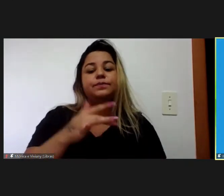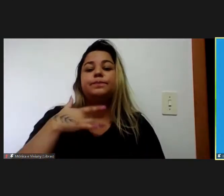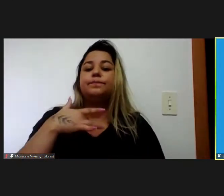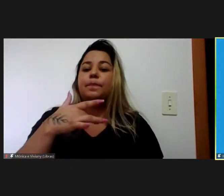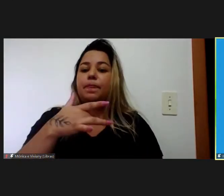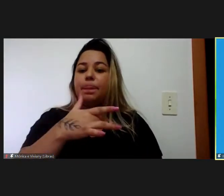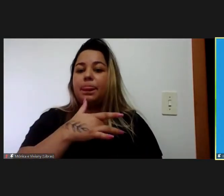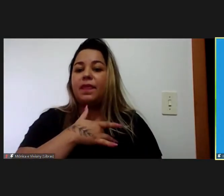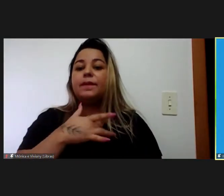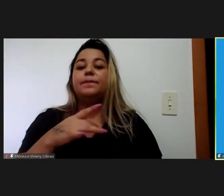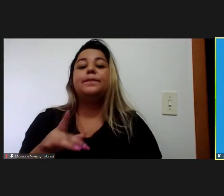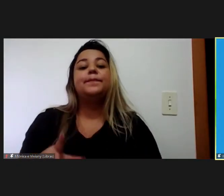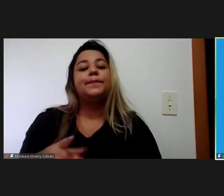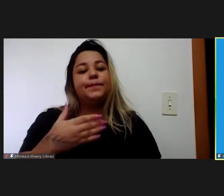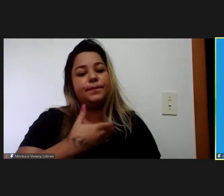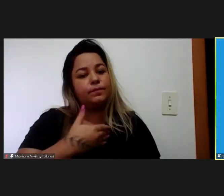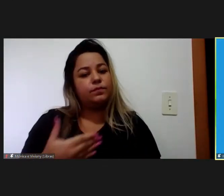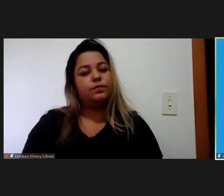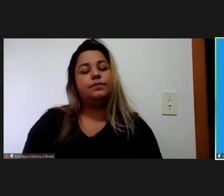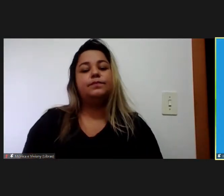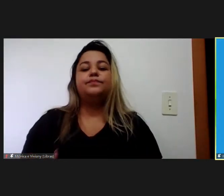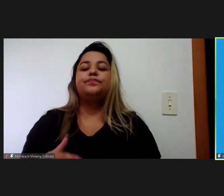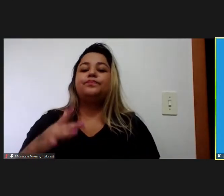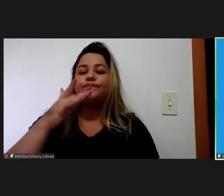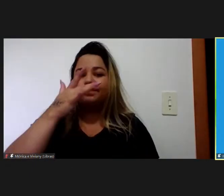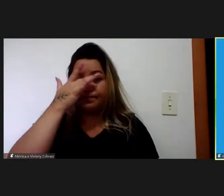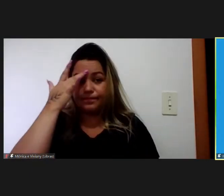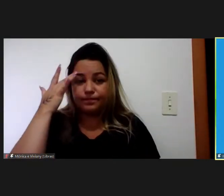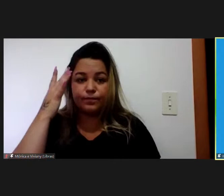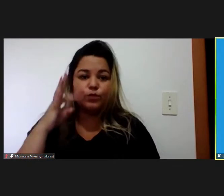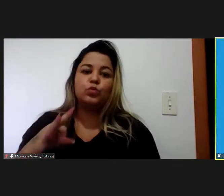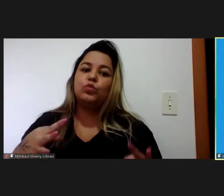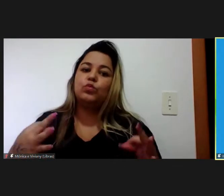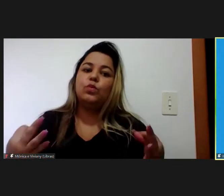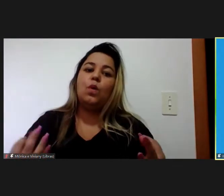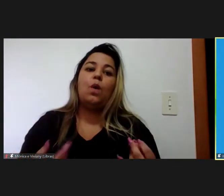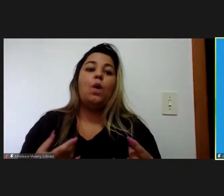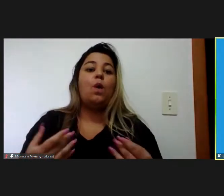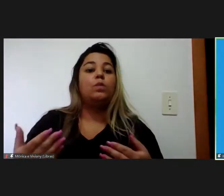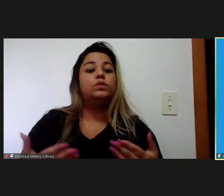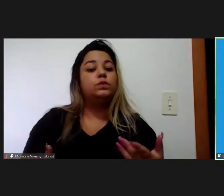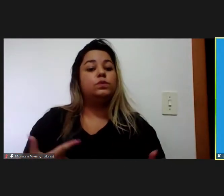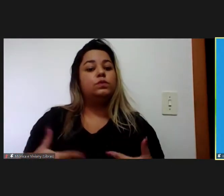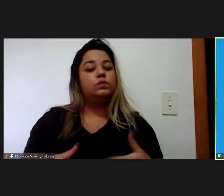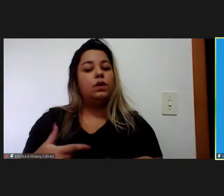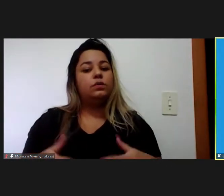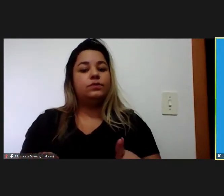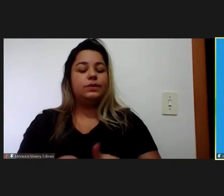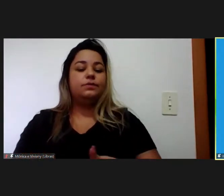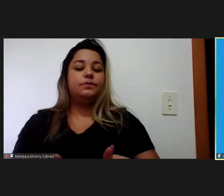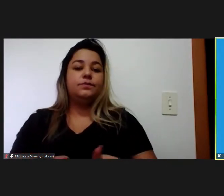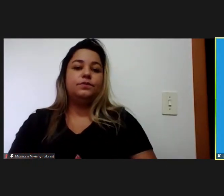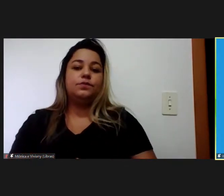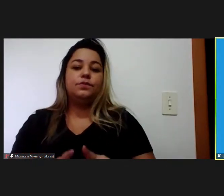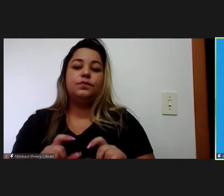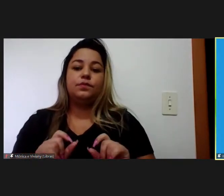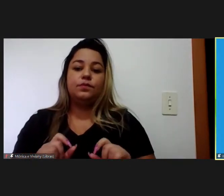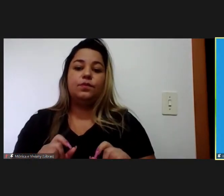the health through public policies, evidences in all the sectors, and through the